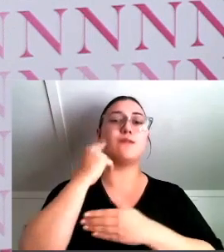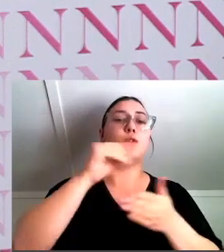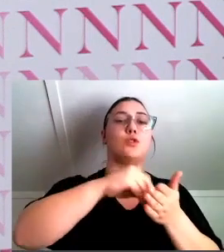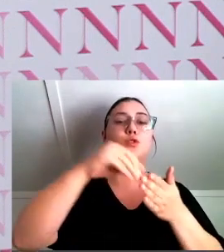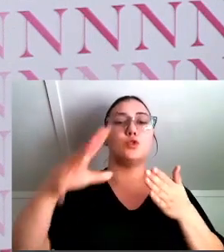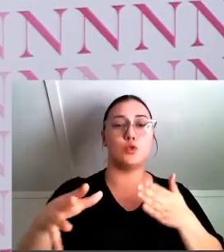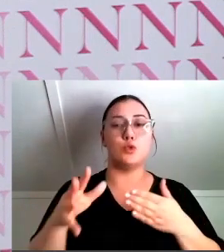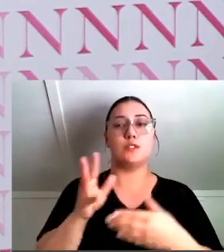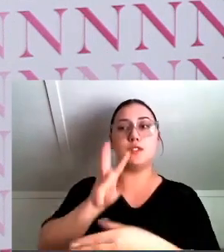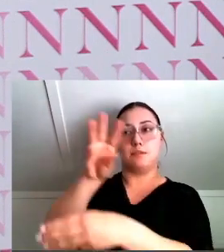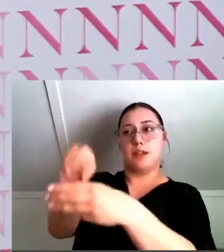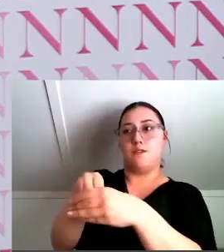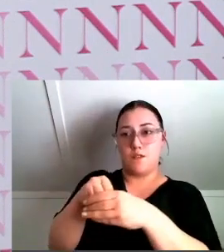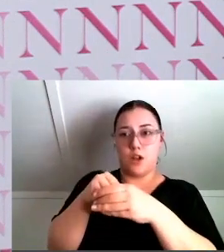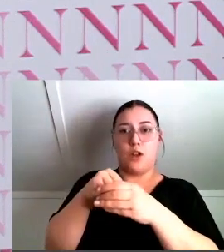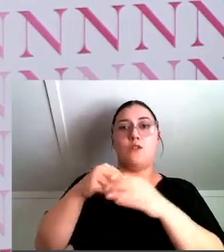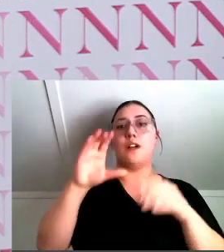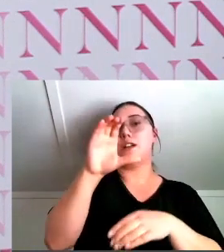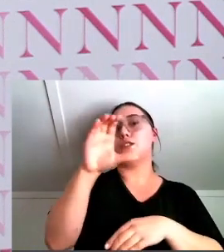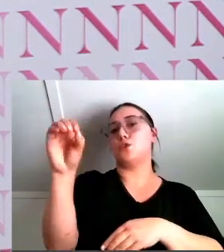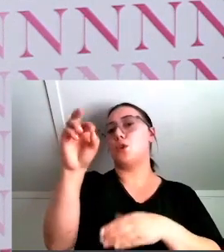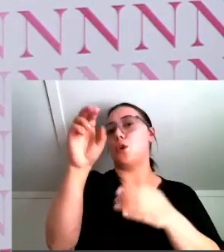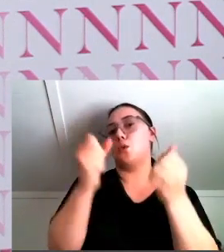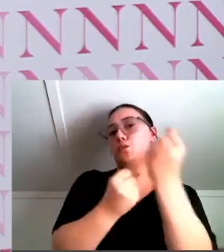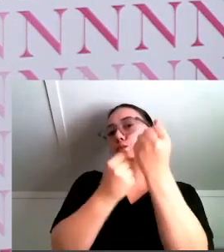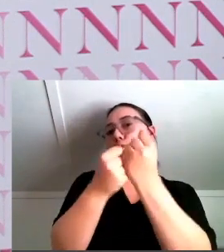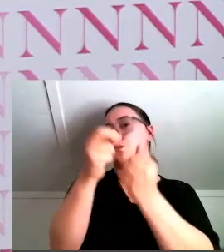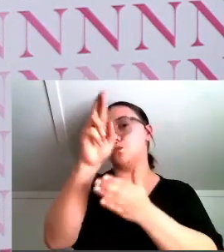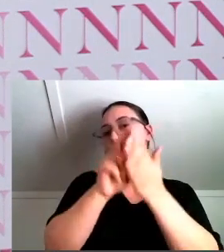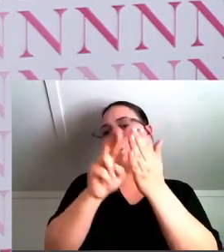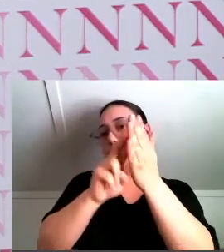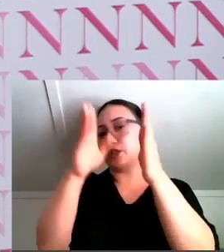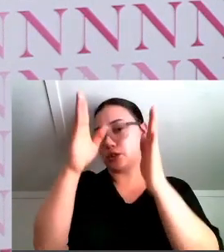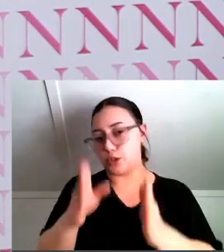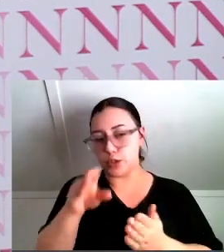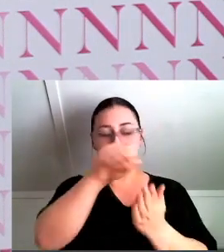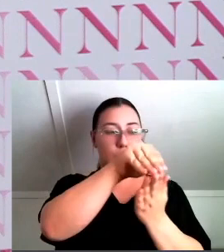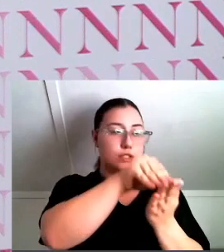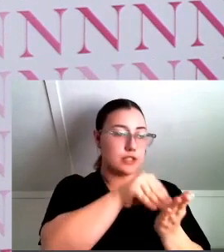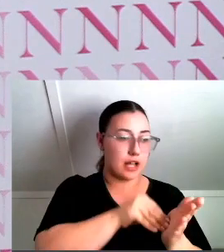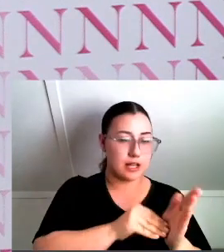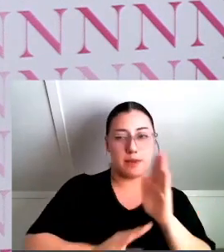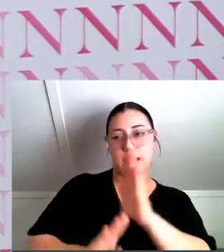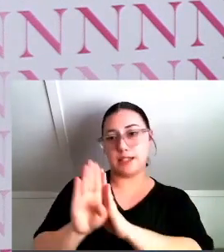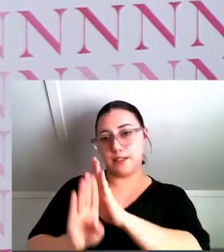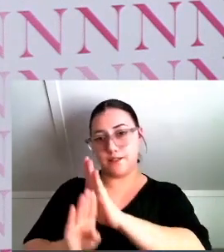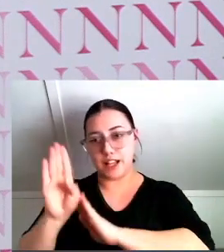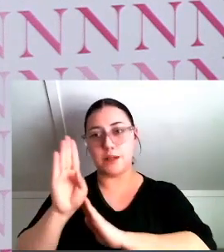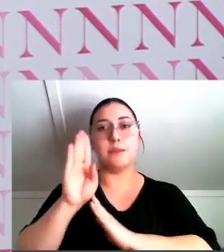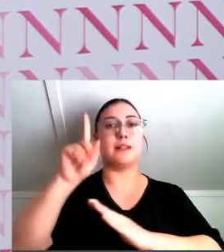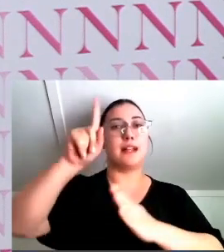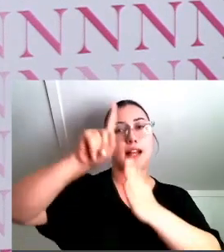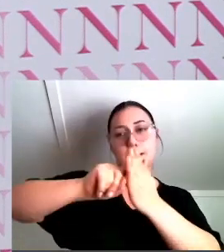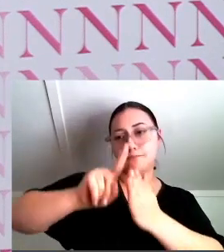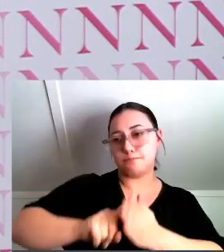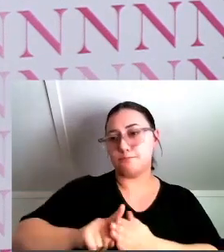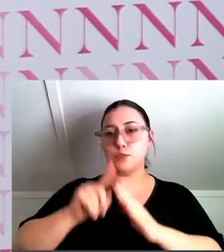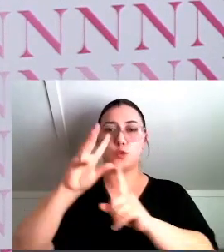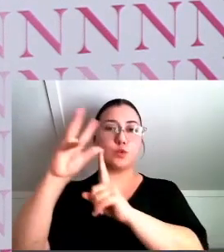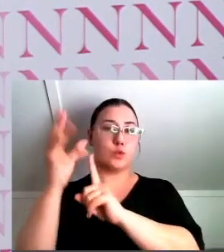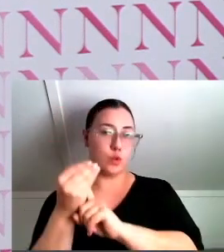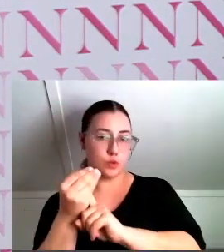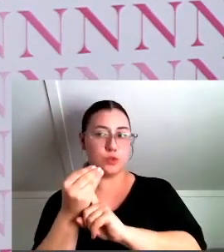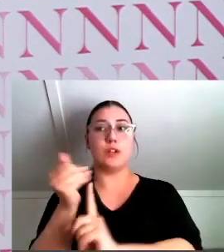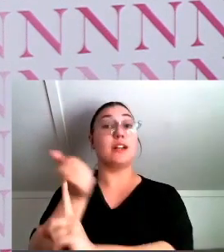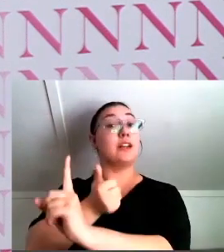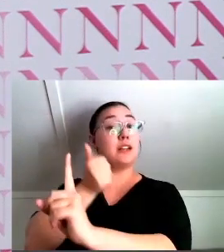co-researchers, to trace community development, document diverse experiences, and explore culture. He's been recognized for his